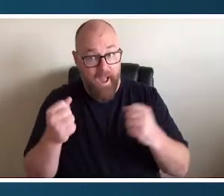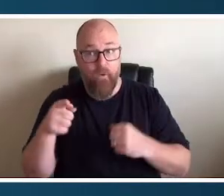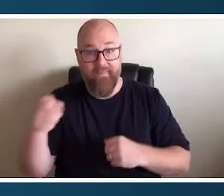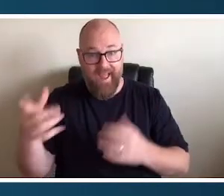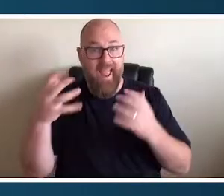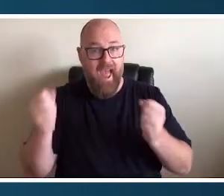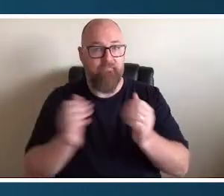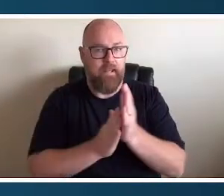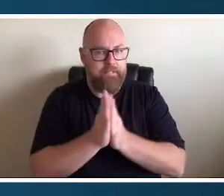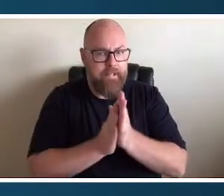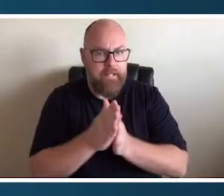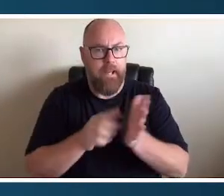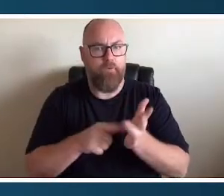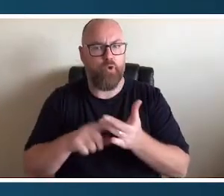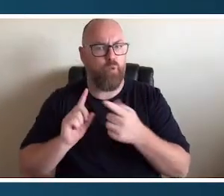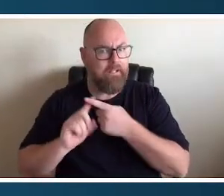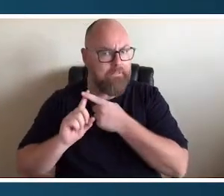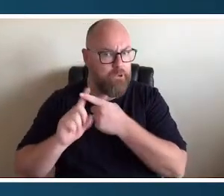today.